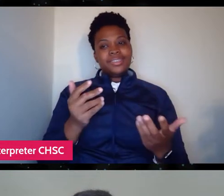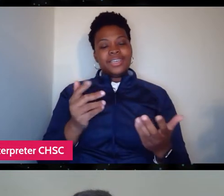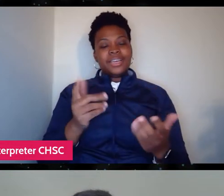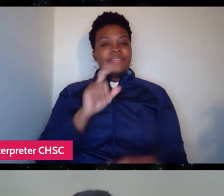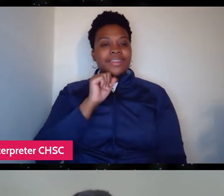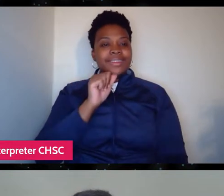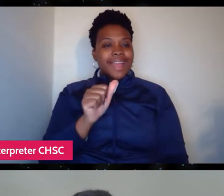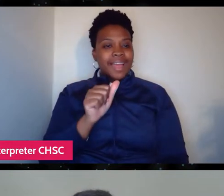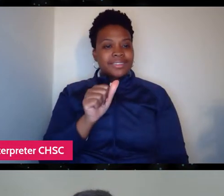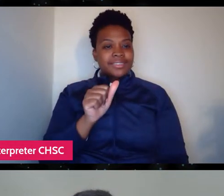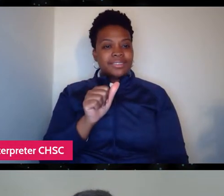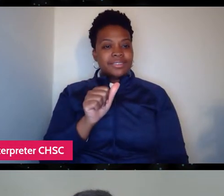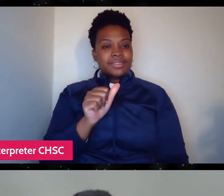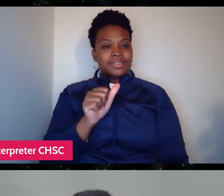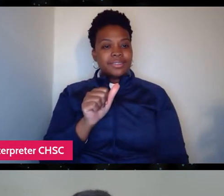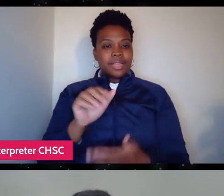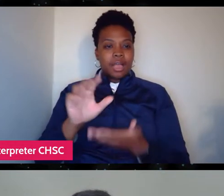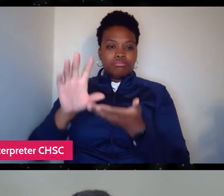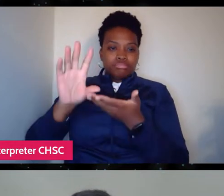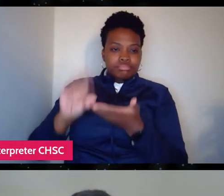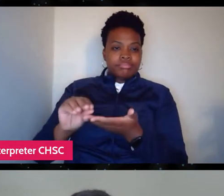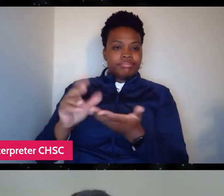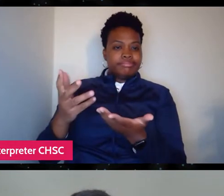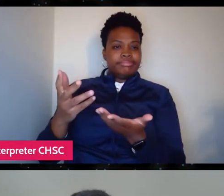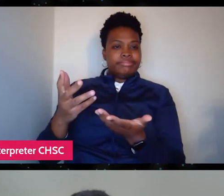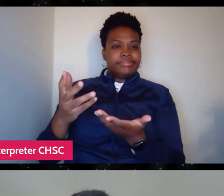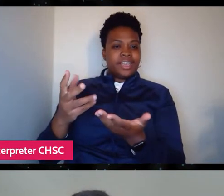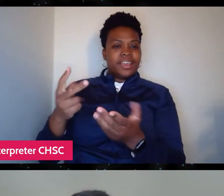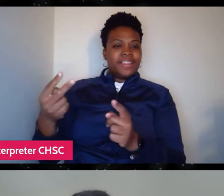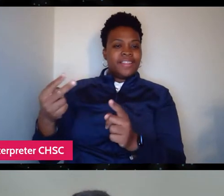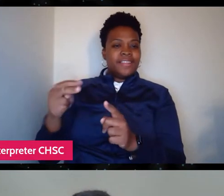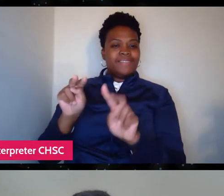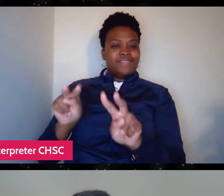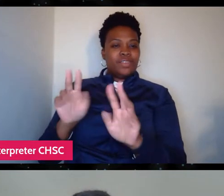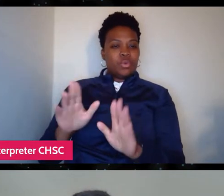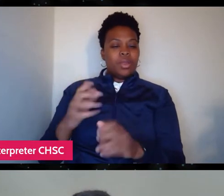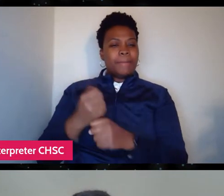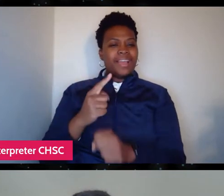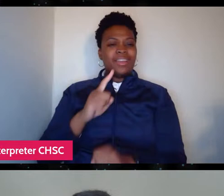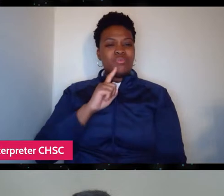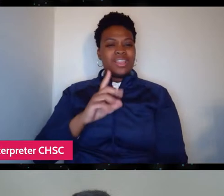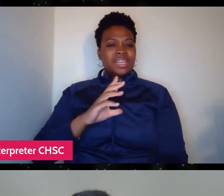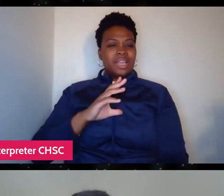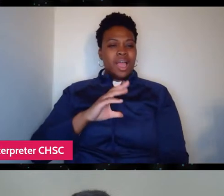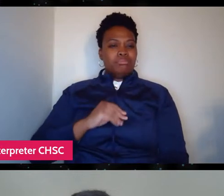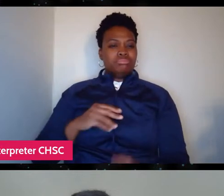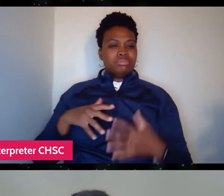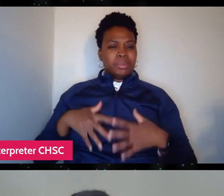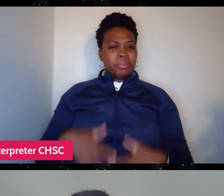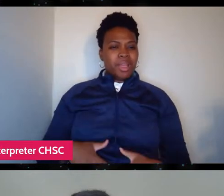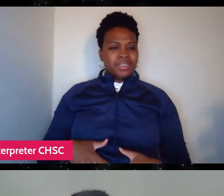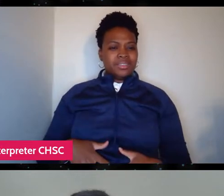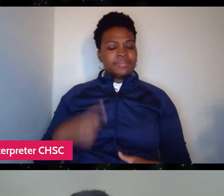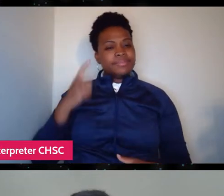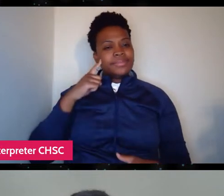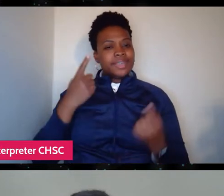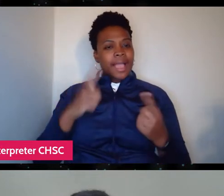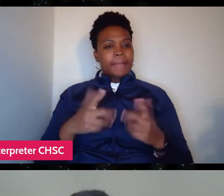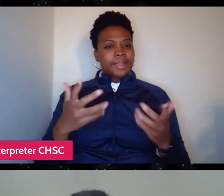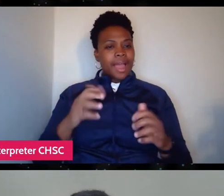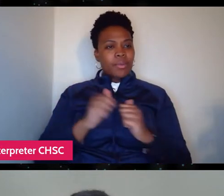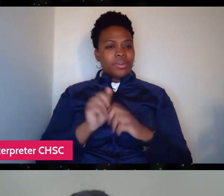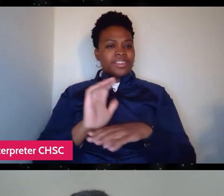of not bringing the viewer down and making it super depressing, which I think happens a lot with